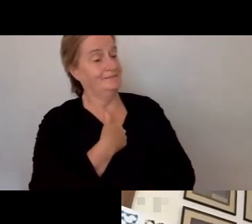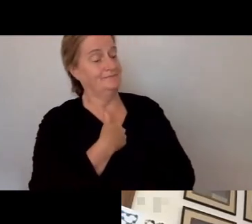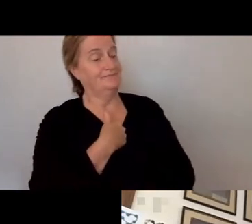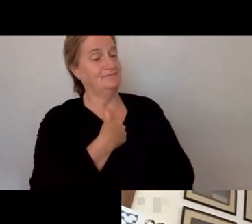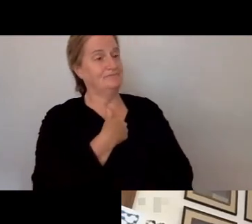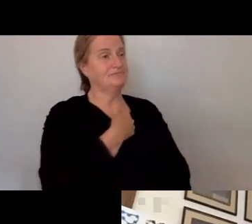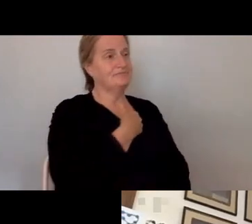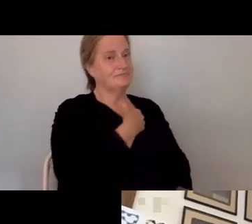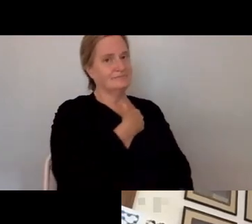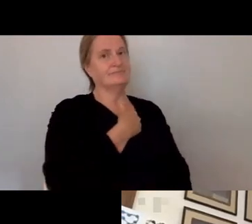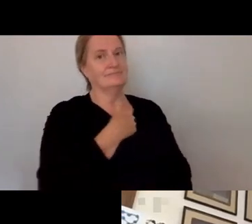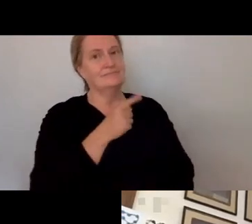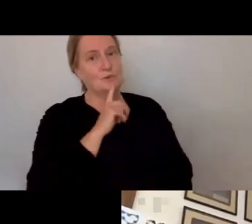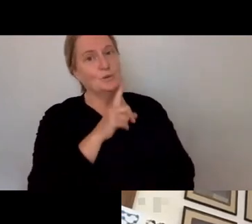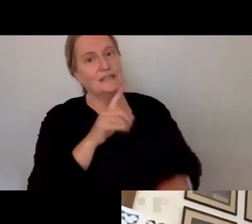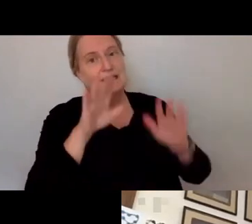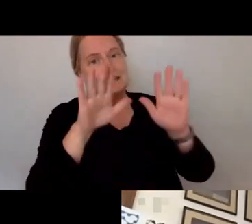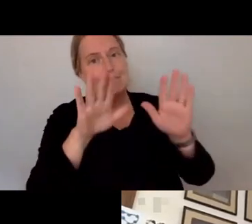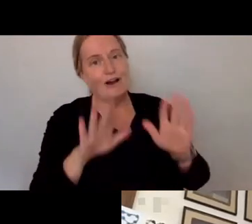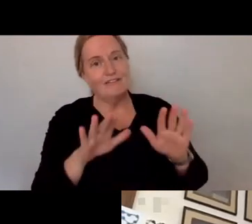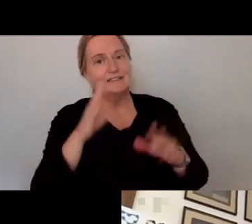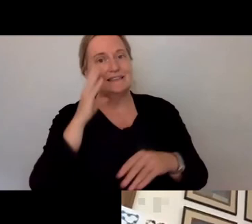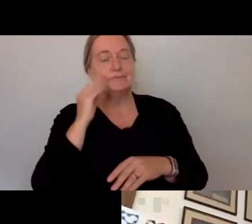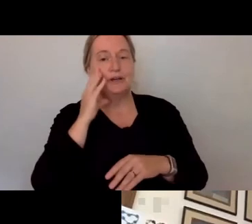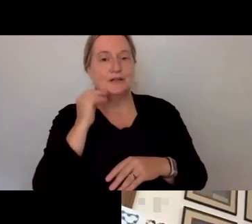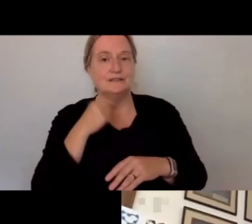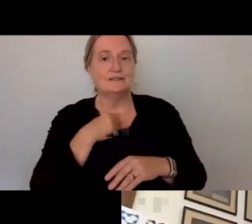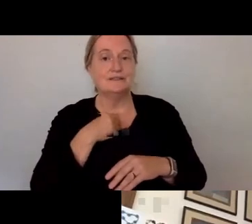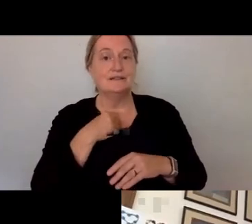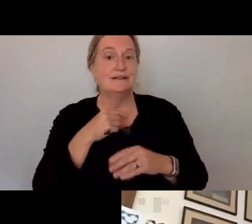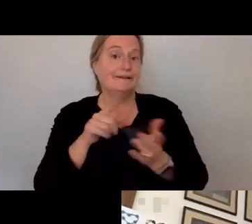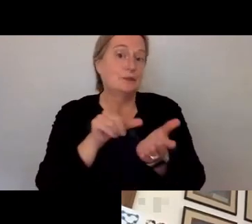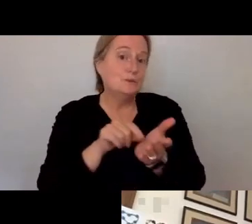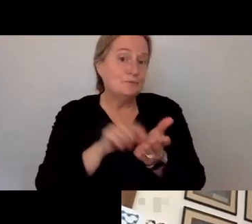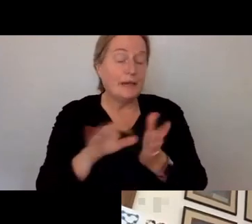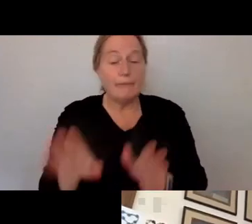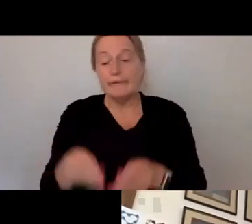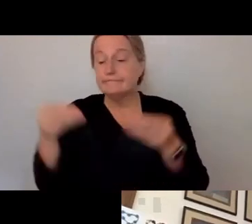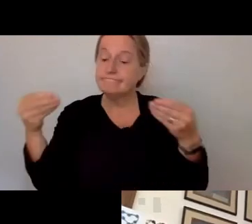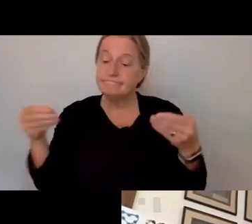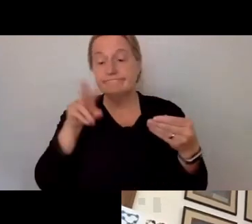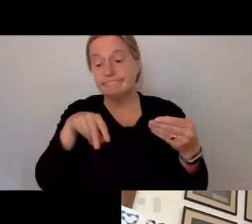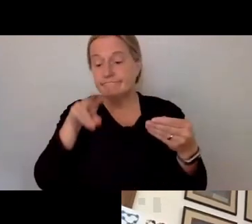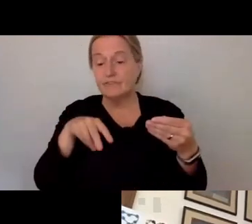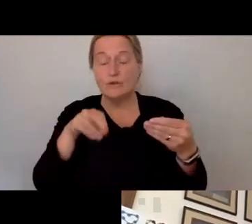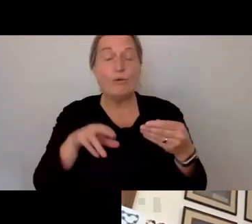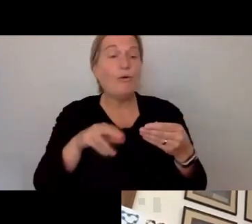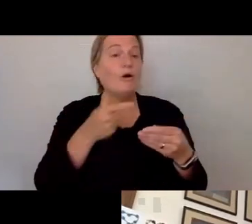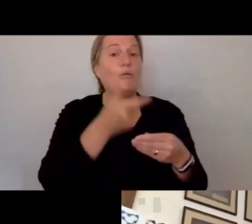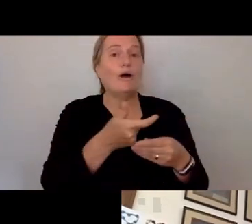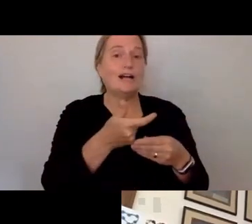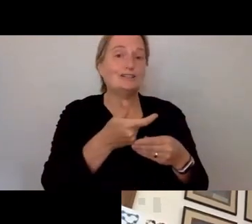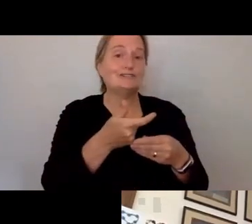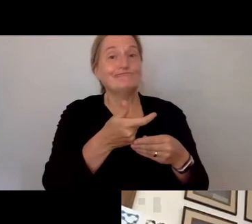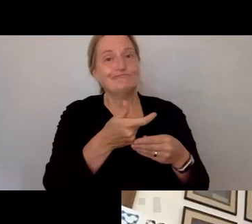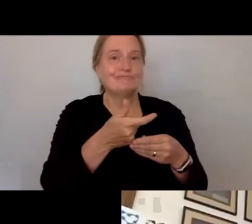marvelous experience. I mean, I can pick up the newspaper in the morning, or I can watch the local, you know, what passes for local news these